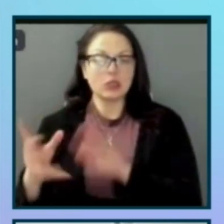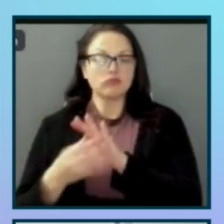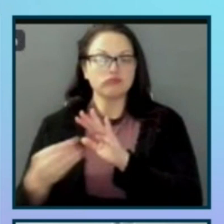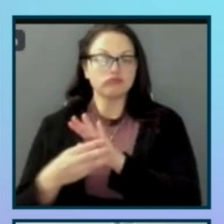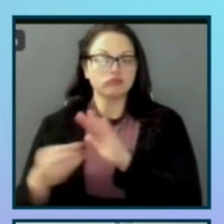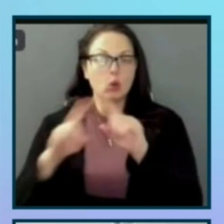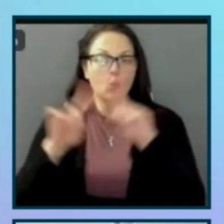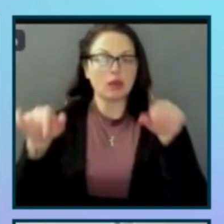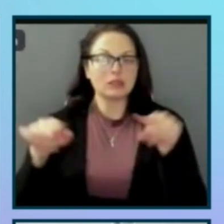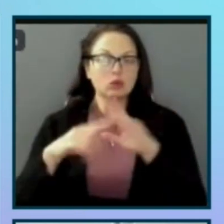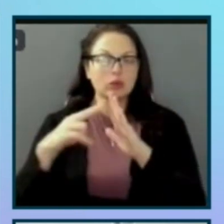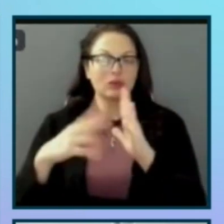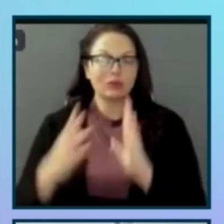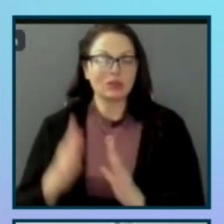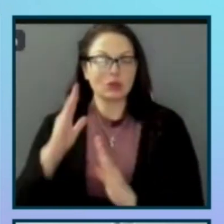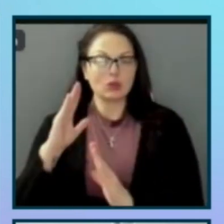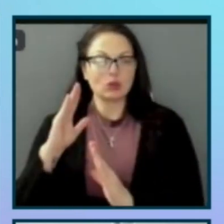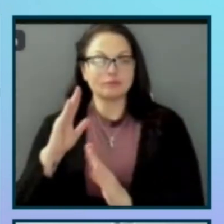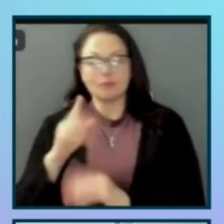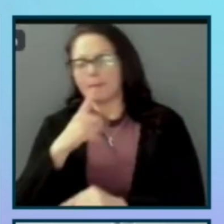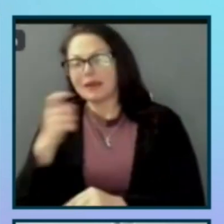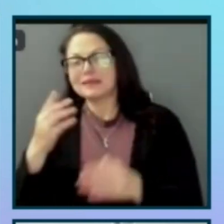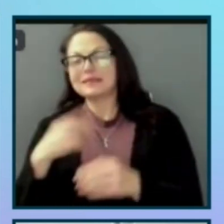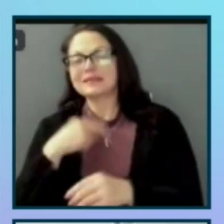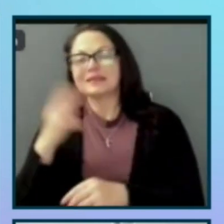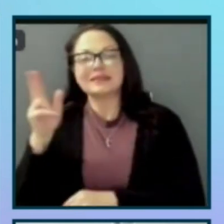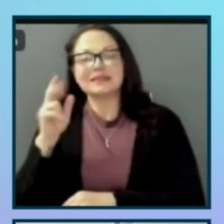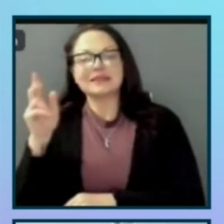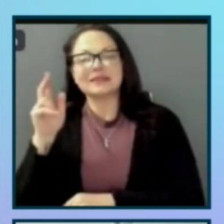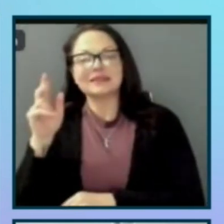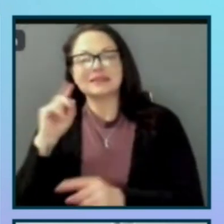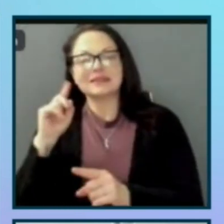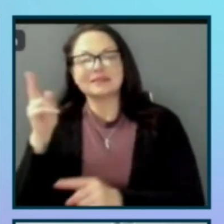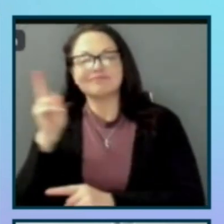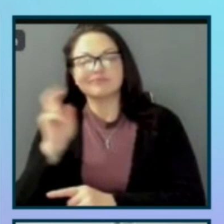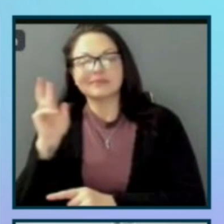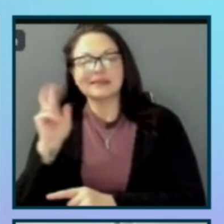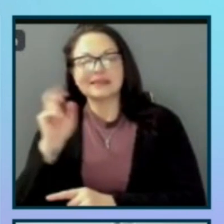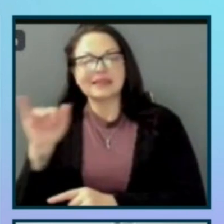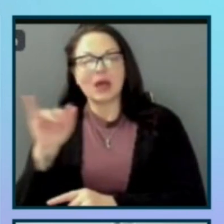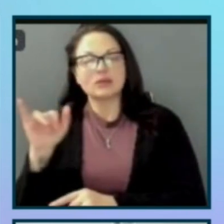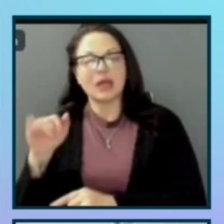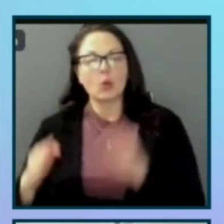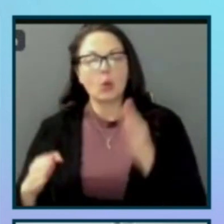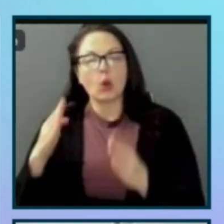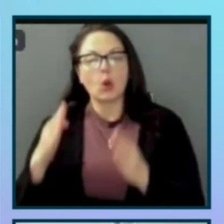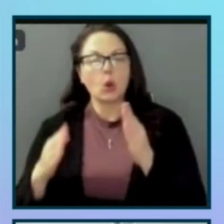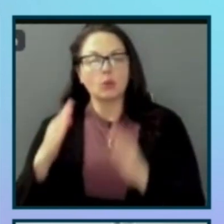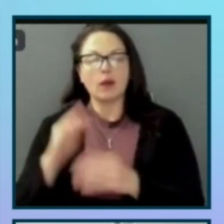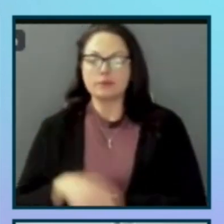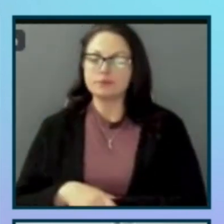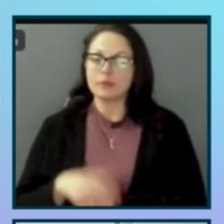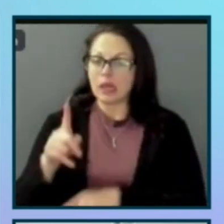be that more robotic voice instead of a human voice. And the way this works is that you can add hotspots into the